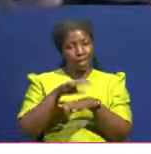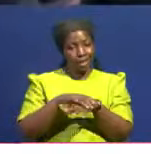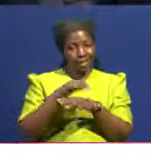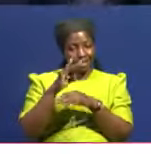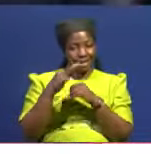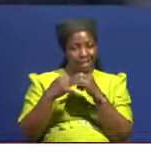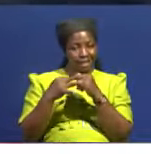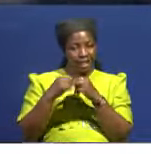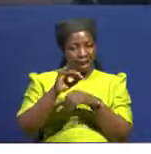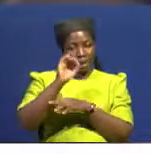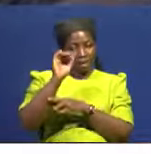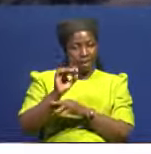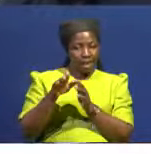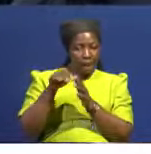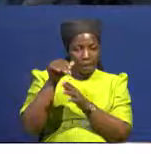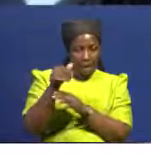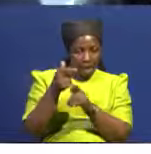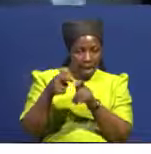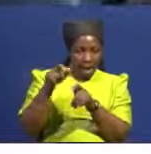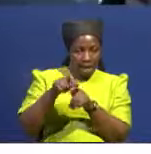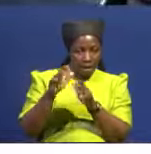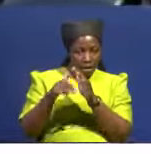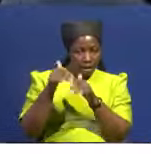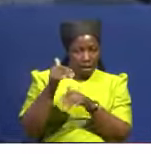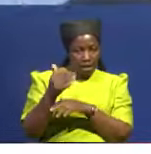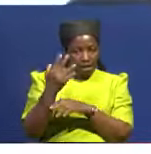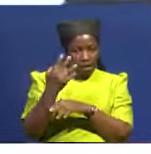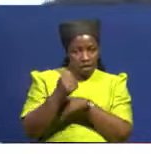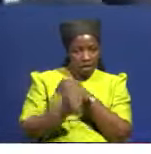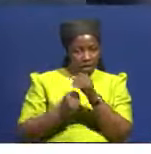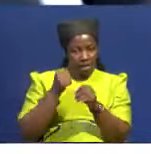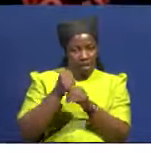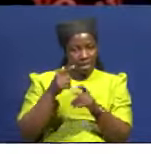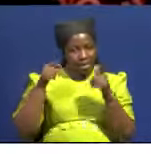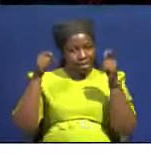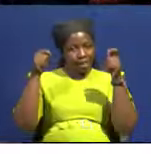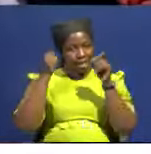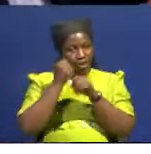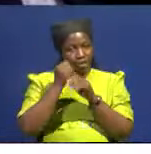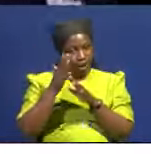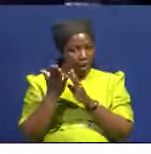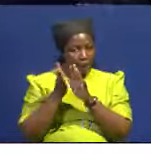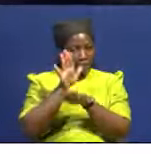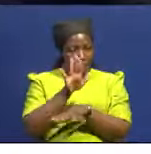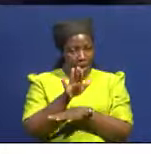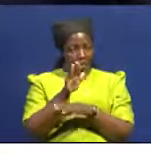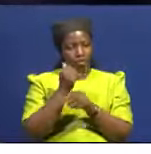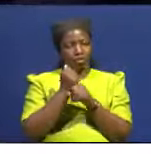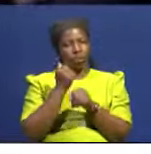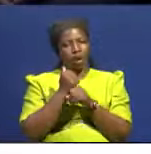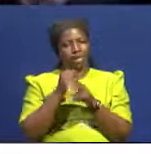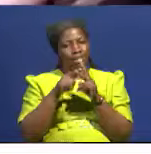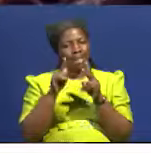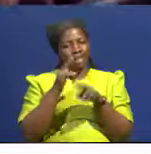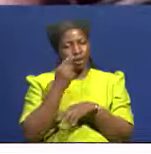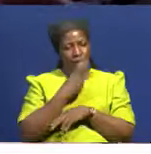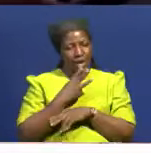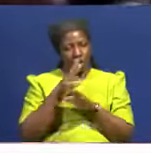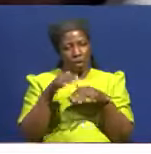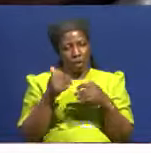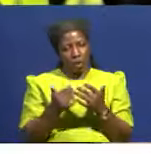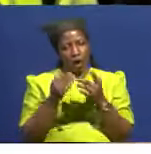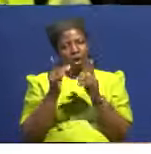rise over the next 4 years. Striking workers can start returning to their jobs as early as Wednesday or as late as